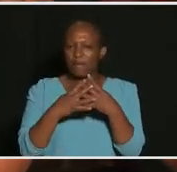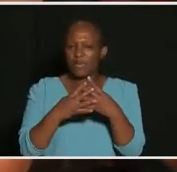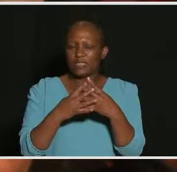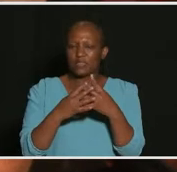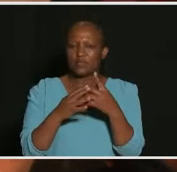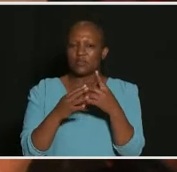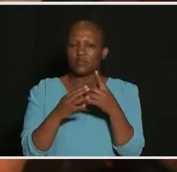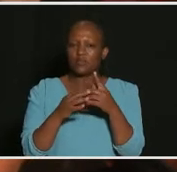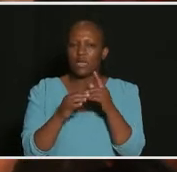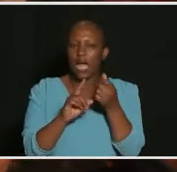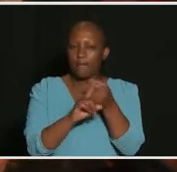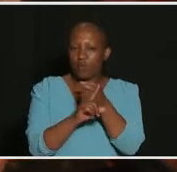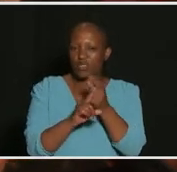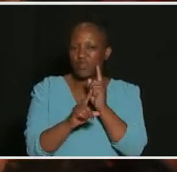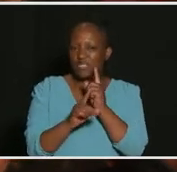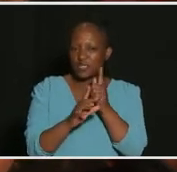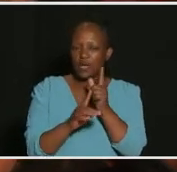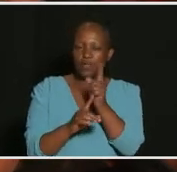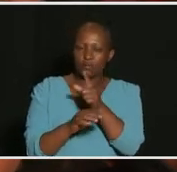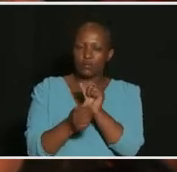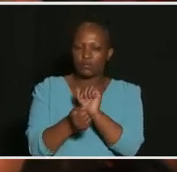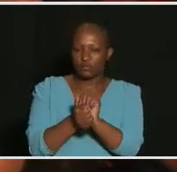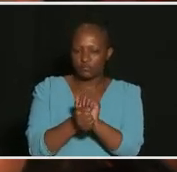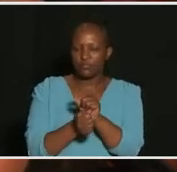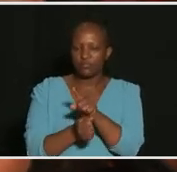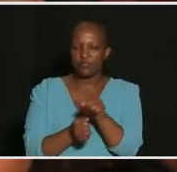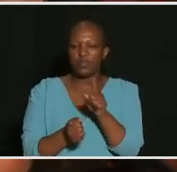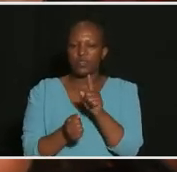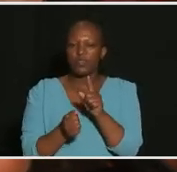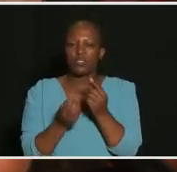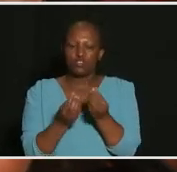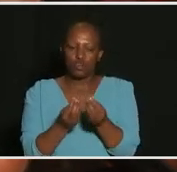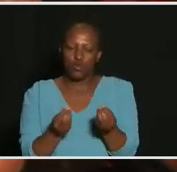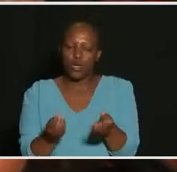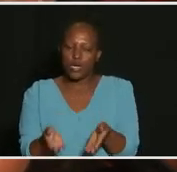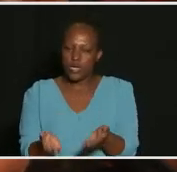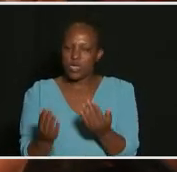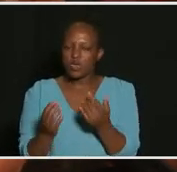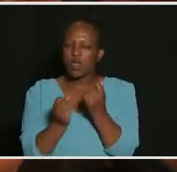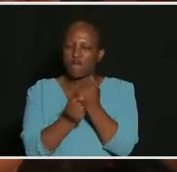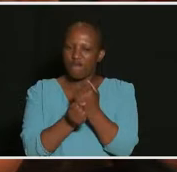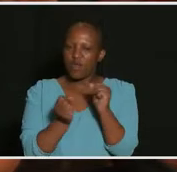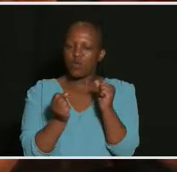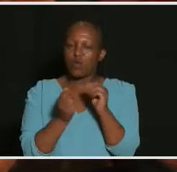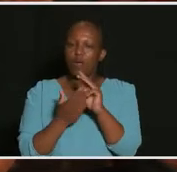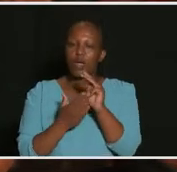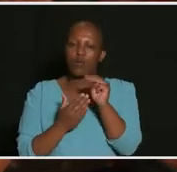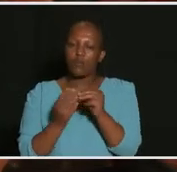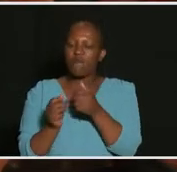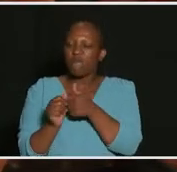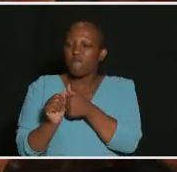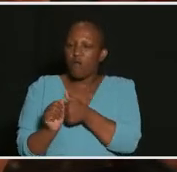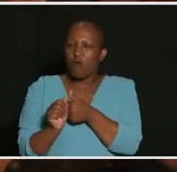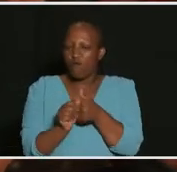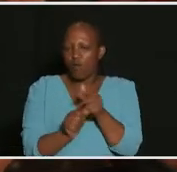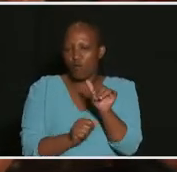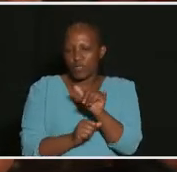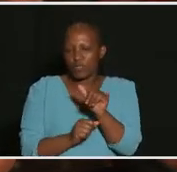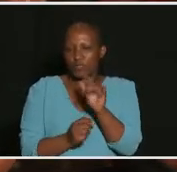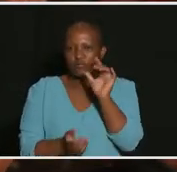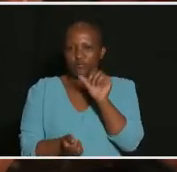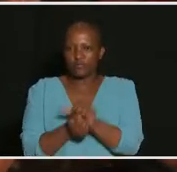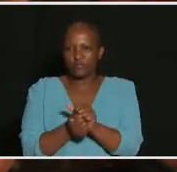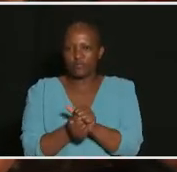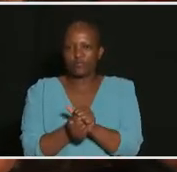Educators solving the issue of bullying and giving children the freedom to choose what curriculum they want to follow in